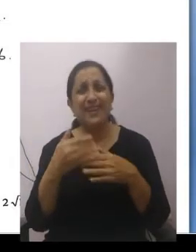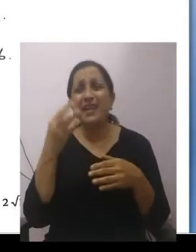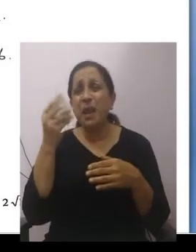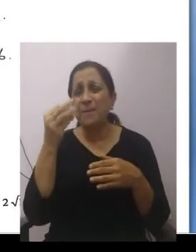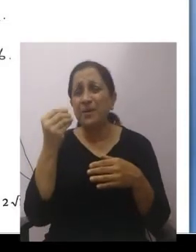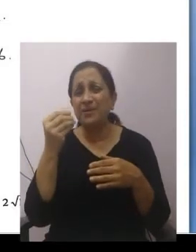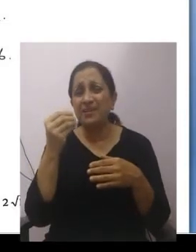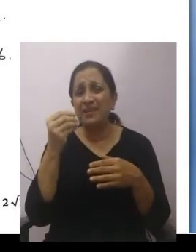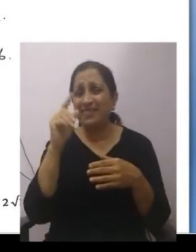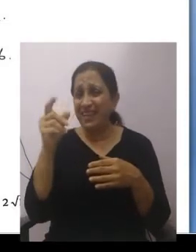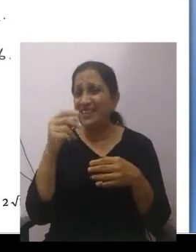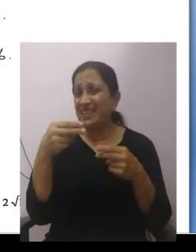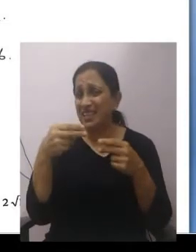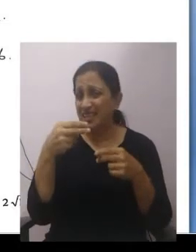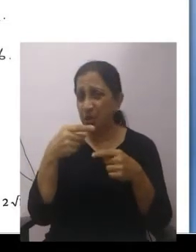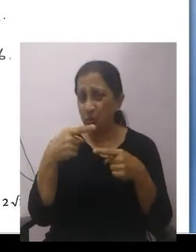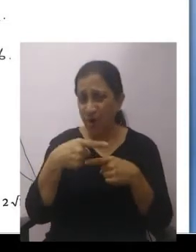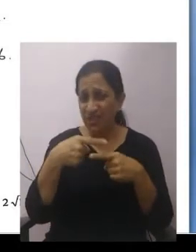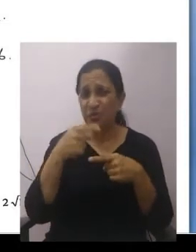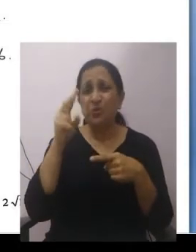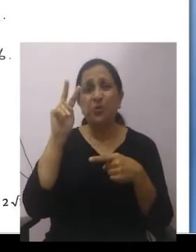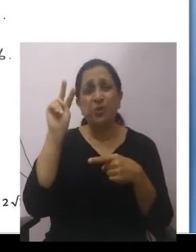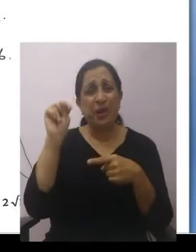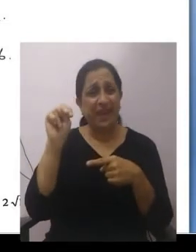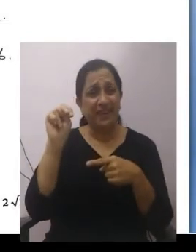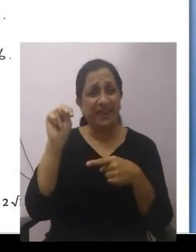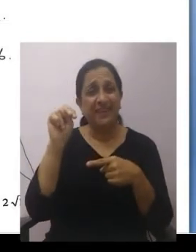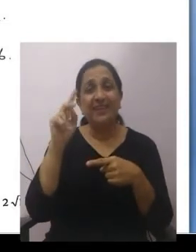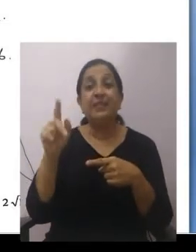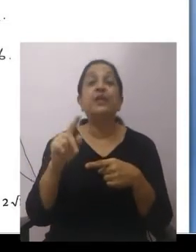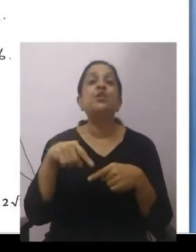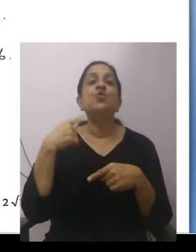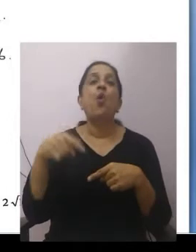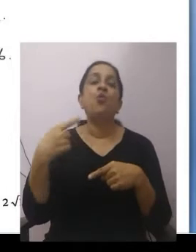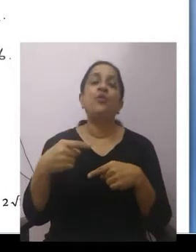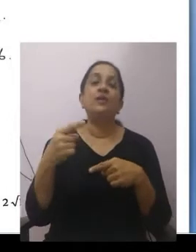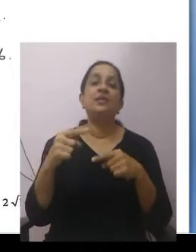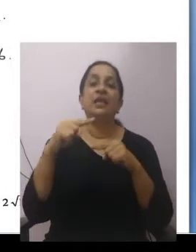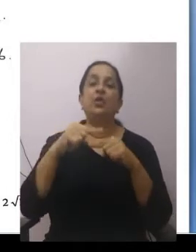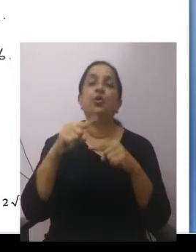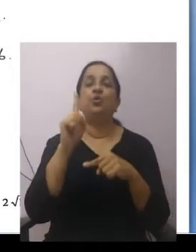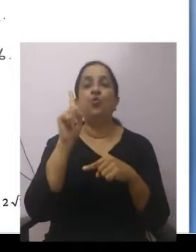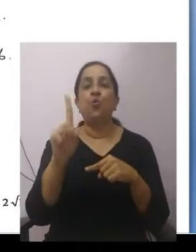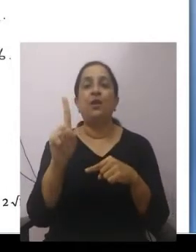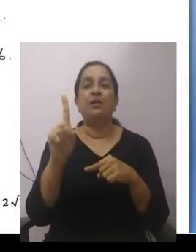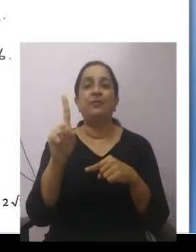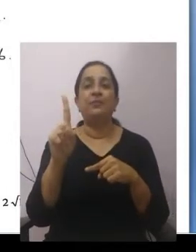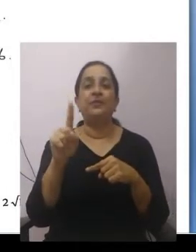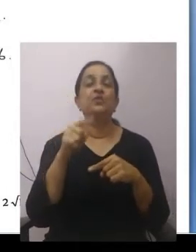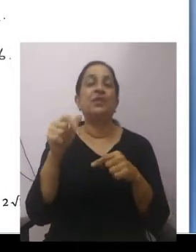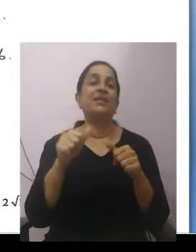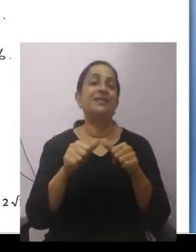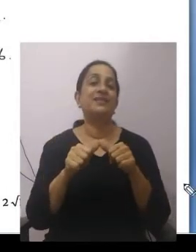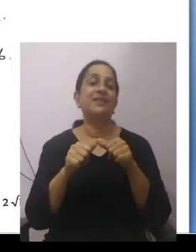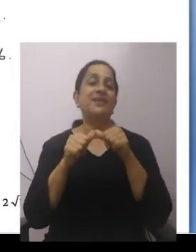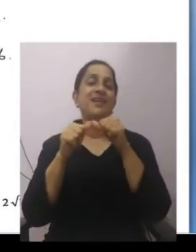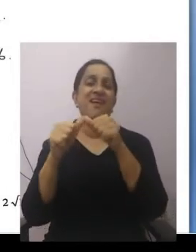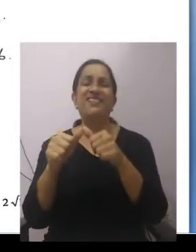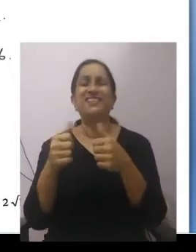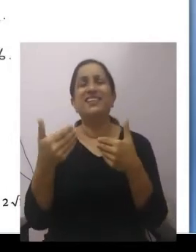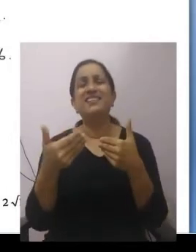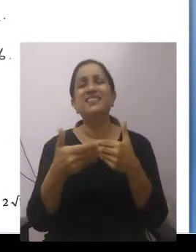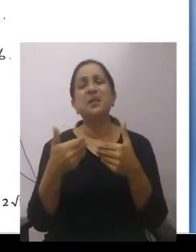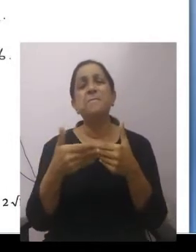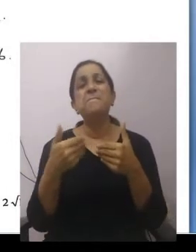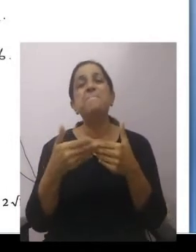is always equal to 1. It is never equal to 0. It is always equal to 1. So this is the answer. Very, very simple